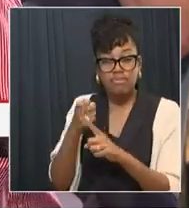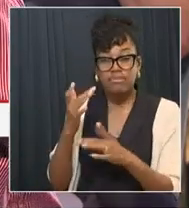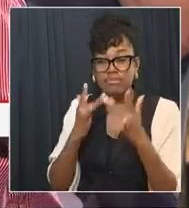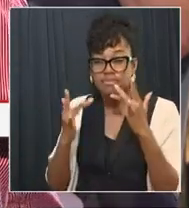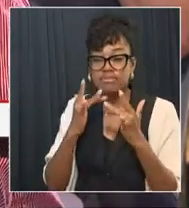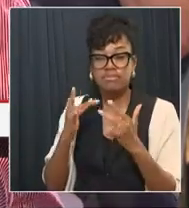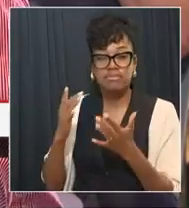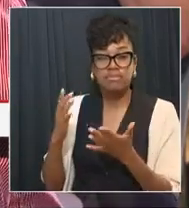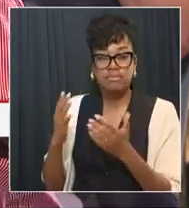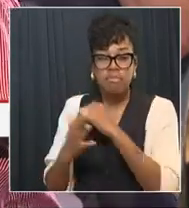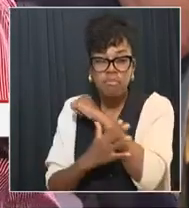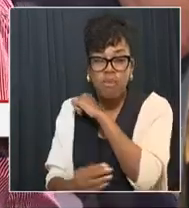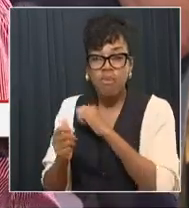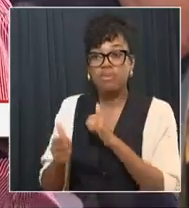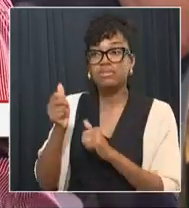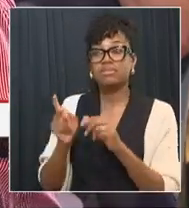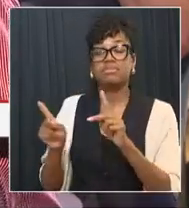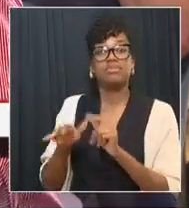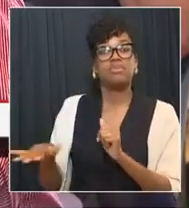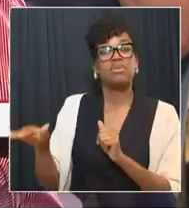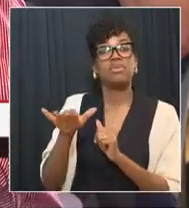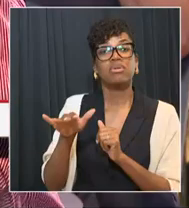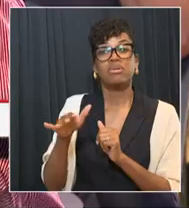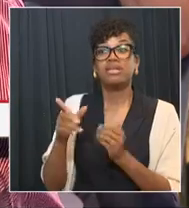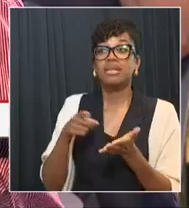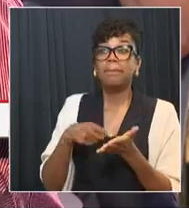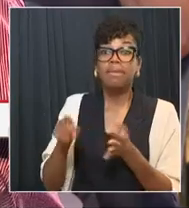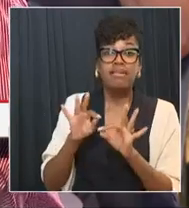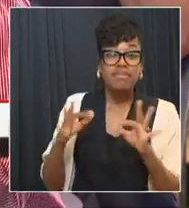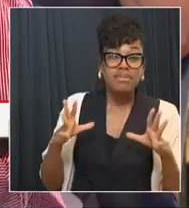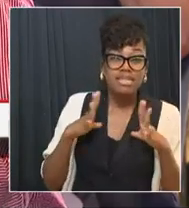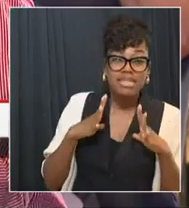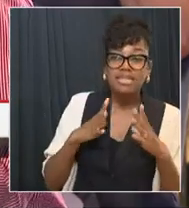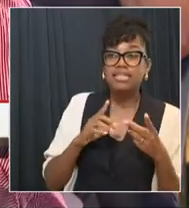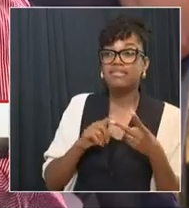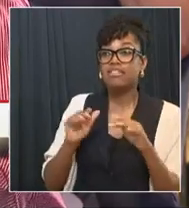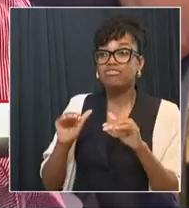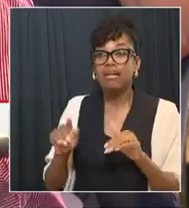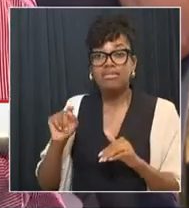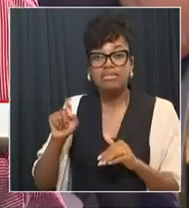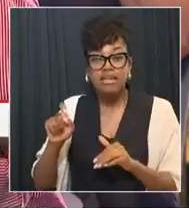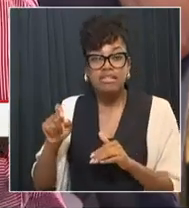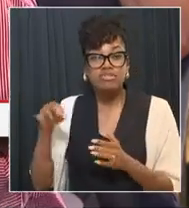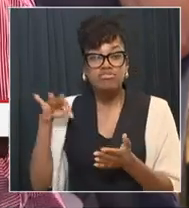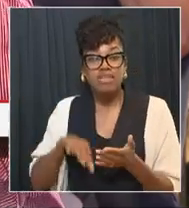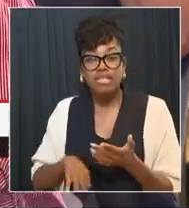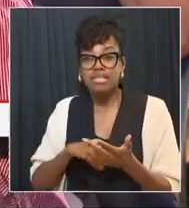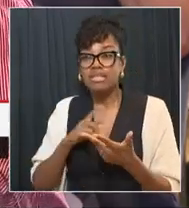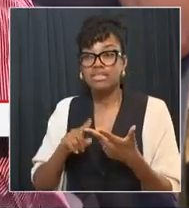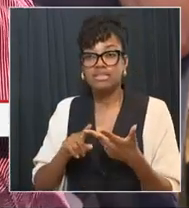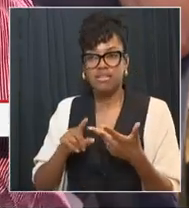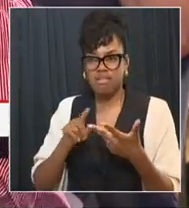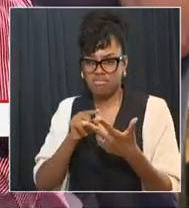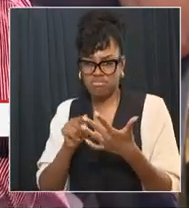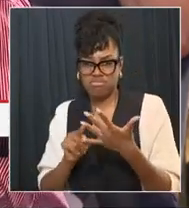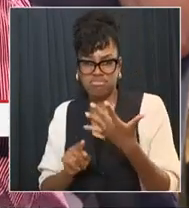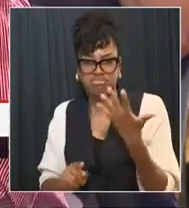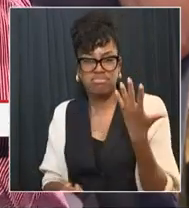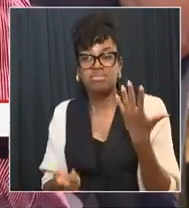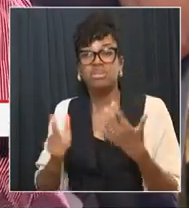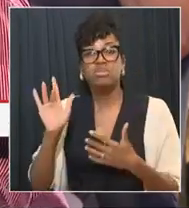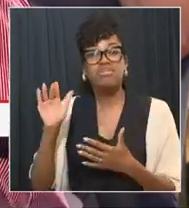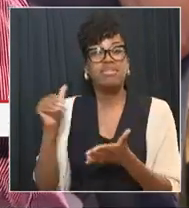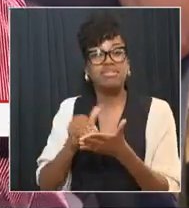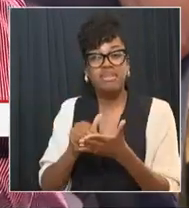poorest people, from paid family leave to the child tax credit to TANF to 25,000 people